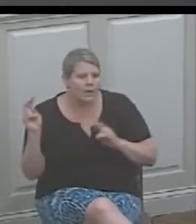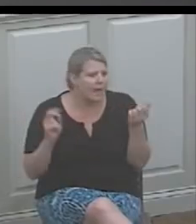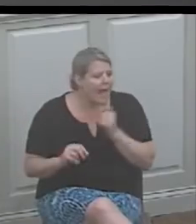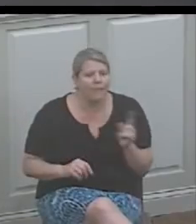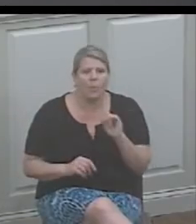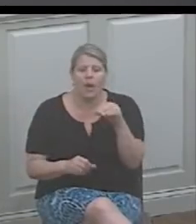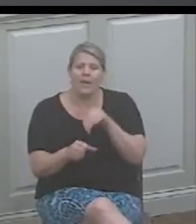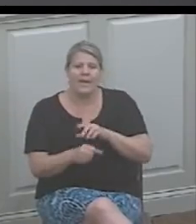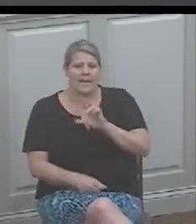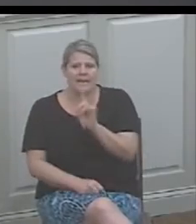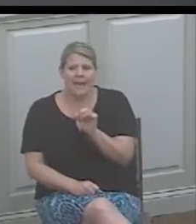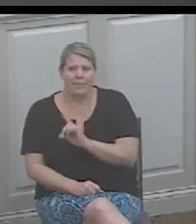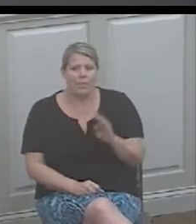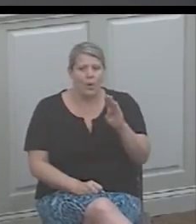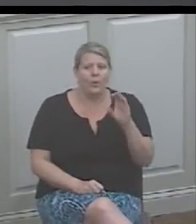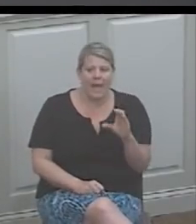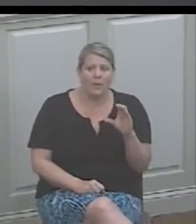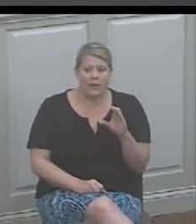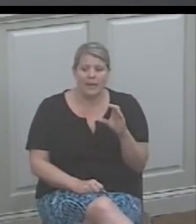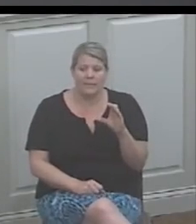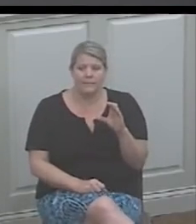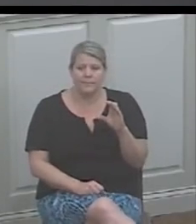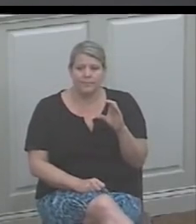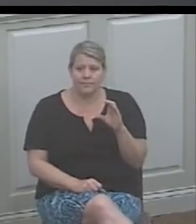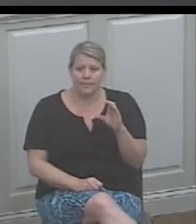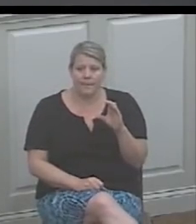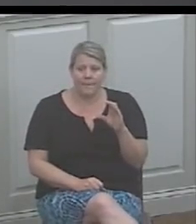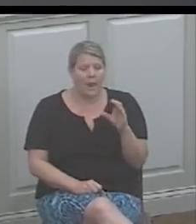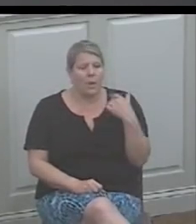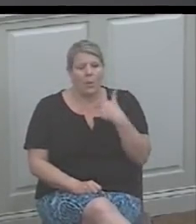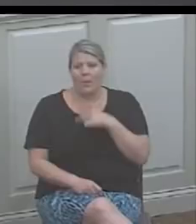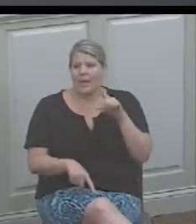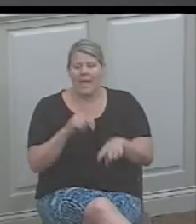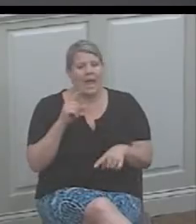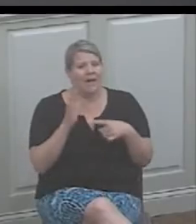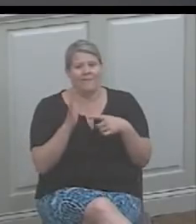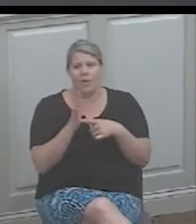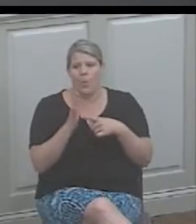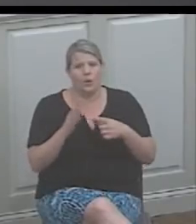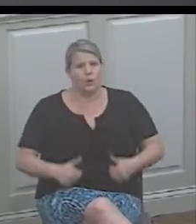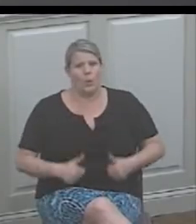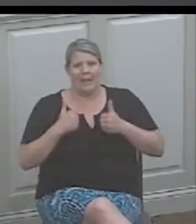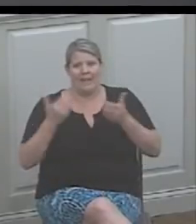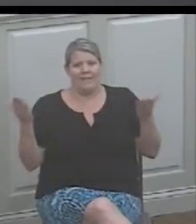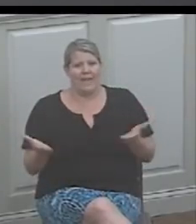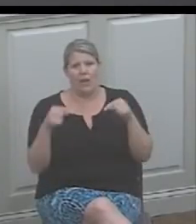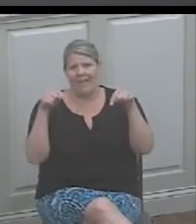of these other younger guys that are starting a family, starting a life, and we were unable to afford living in this community,